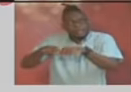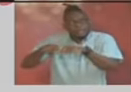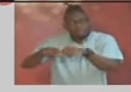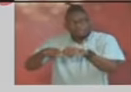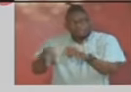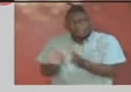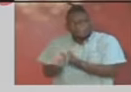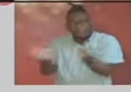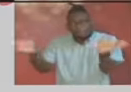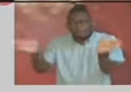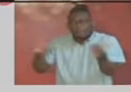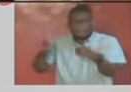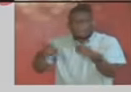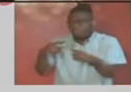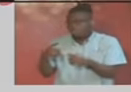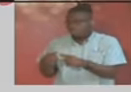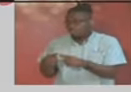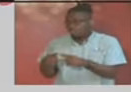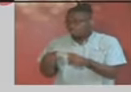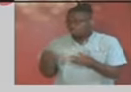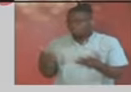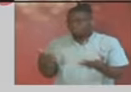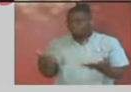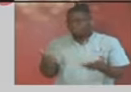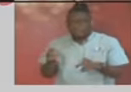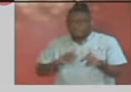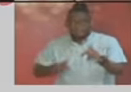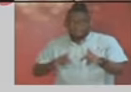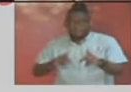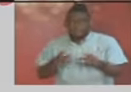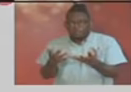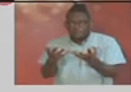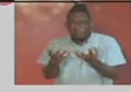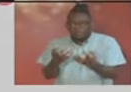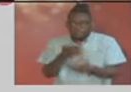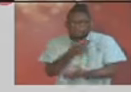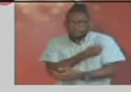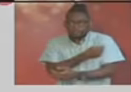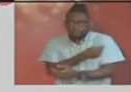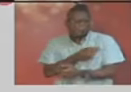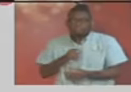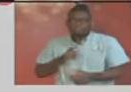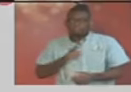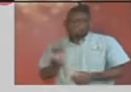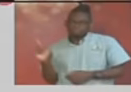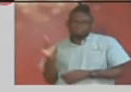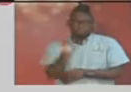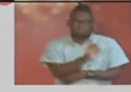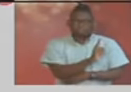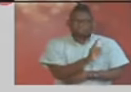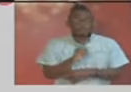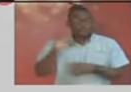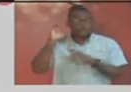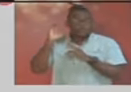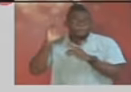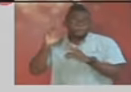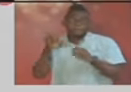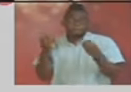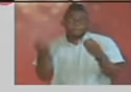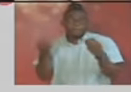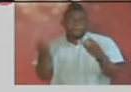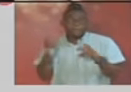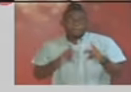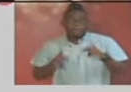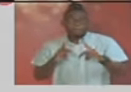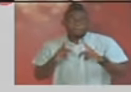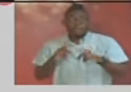have the vaccines, how quickly persons are willing to accept the vaccine. And we are hoping that a large number of people will come to us very quickly when